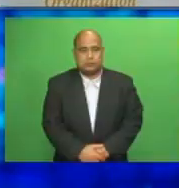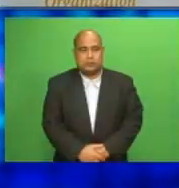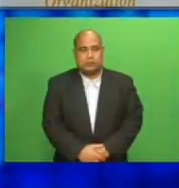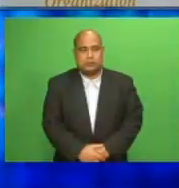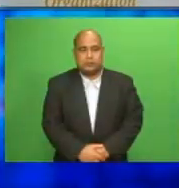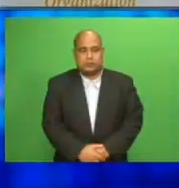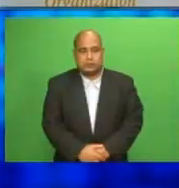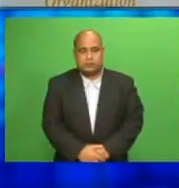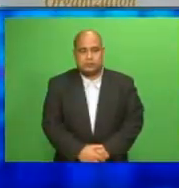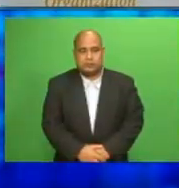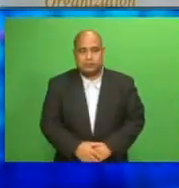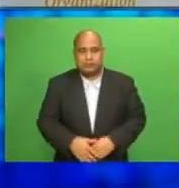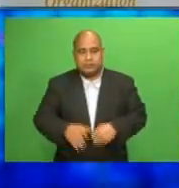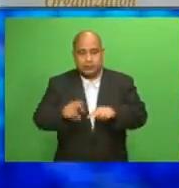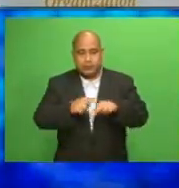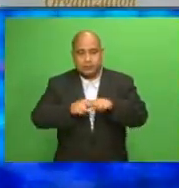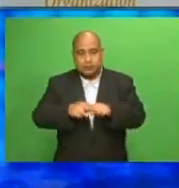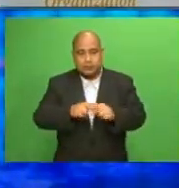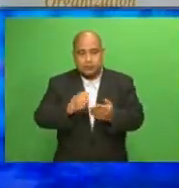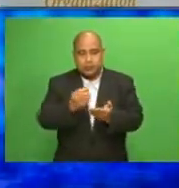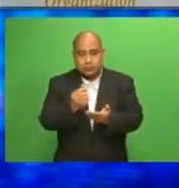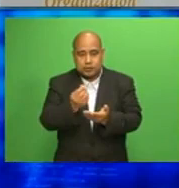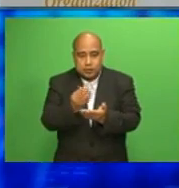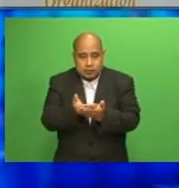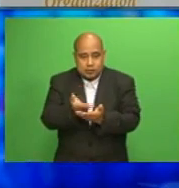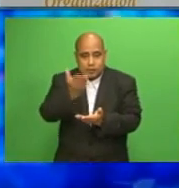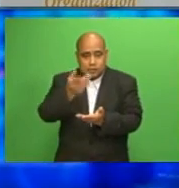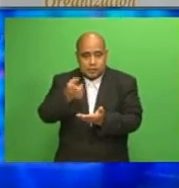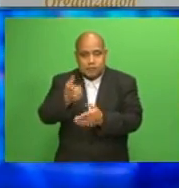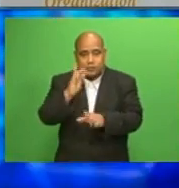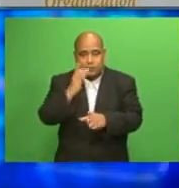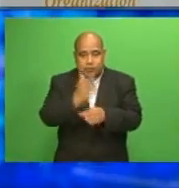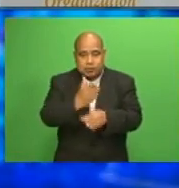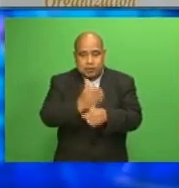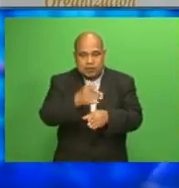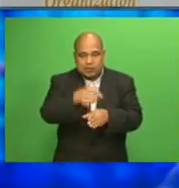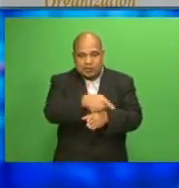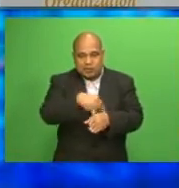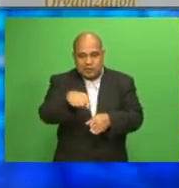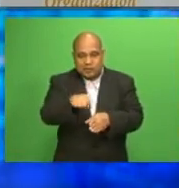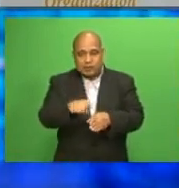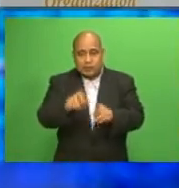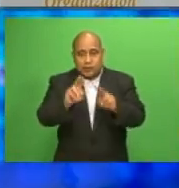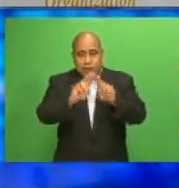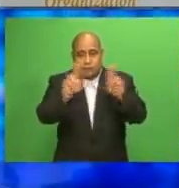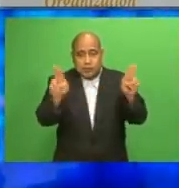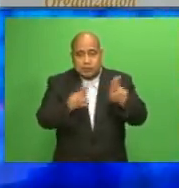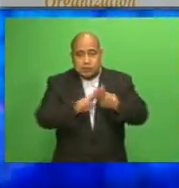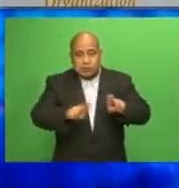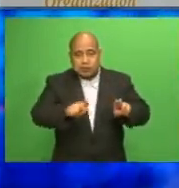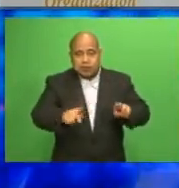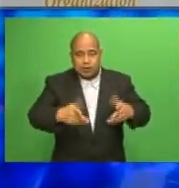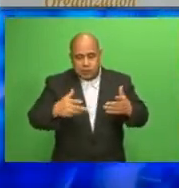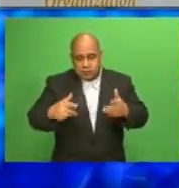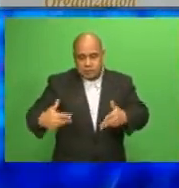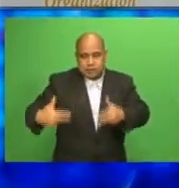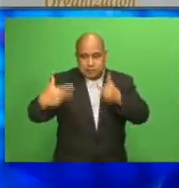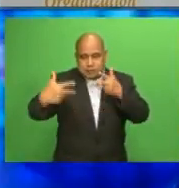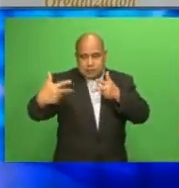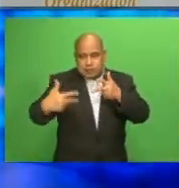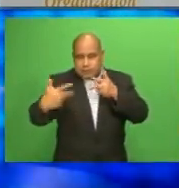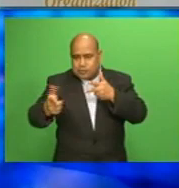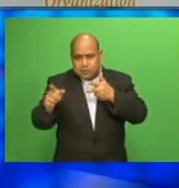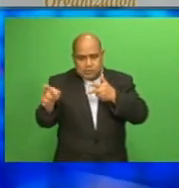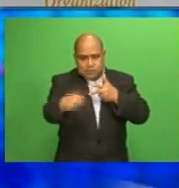The Fiji Commerce and Employers Federation has launched an online seminar or webinar to help micro, small and medium enterprises deal with